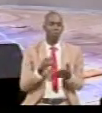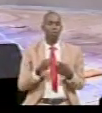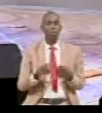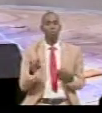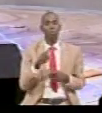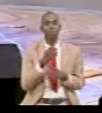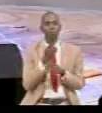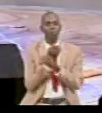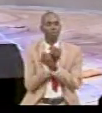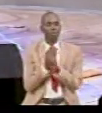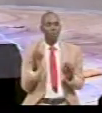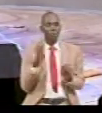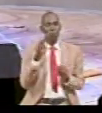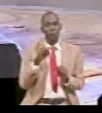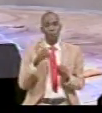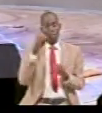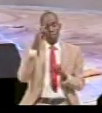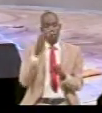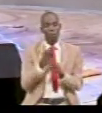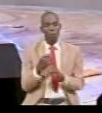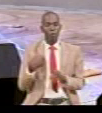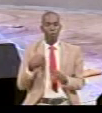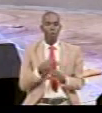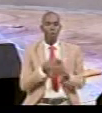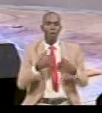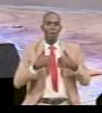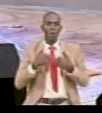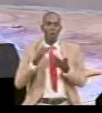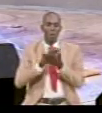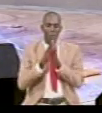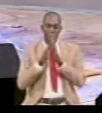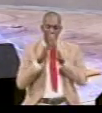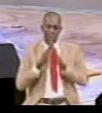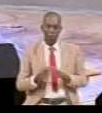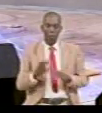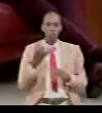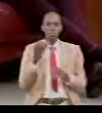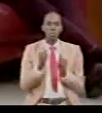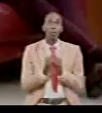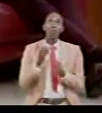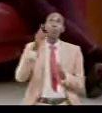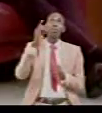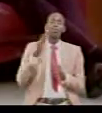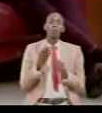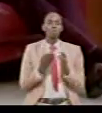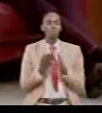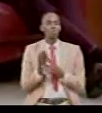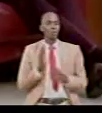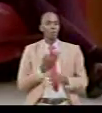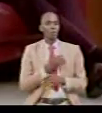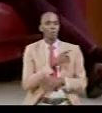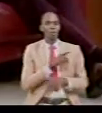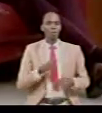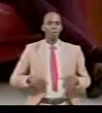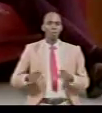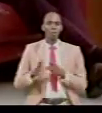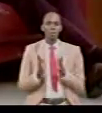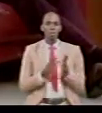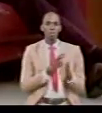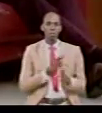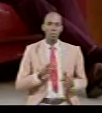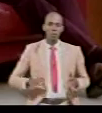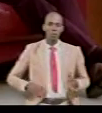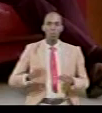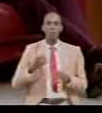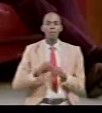by faith. We have peace with God through our Lord Jesus Christ. And then in verse 2,